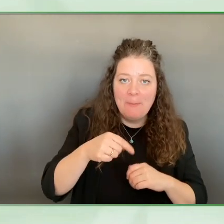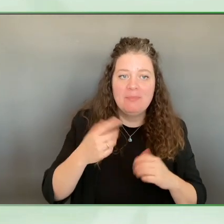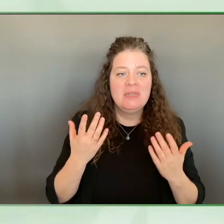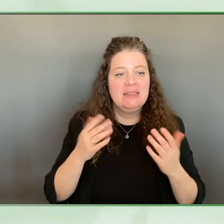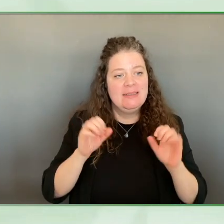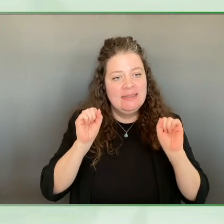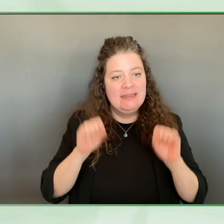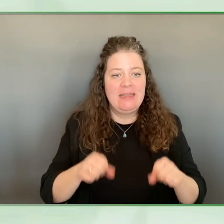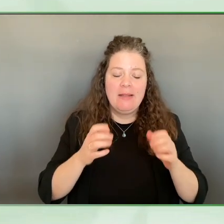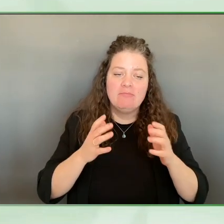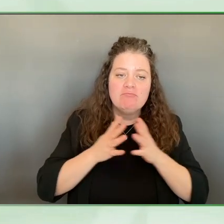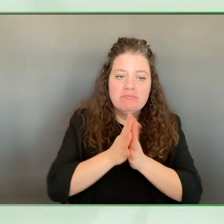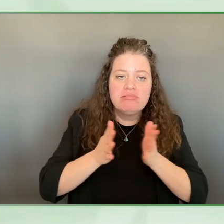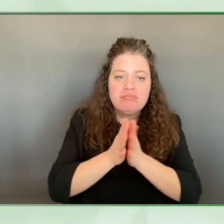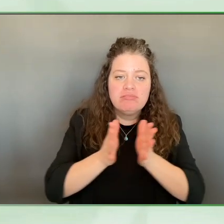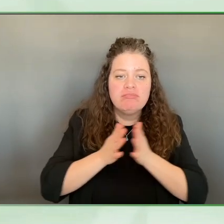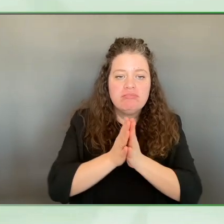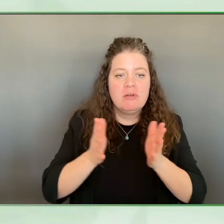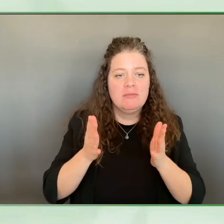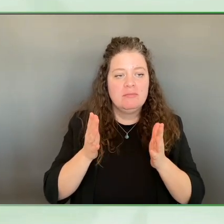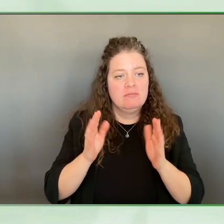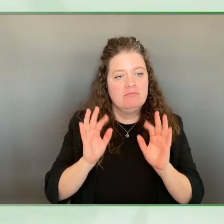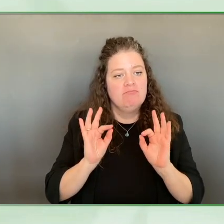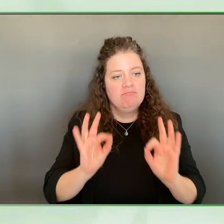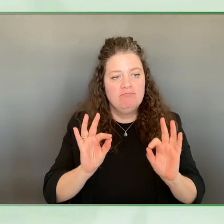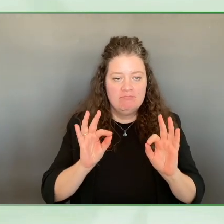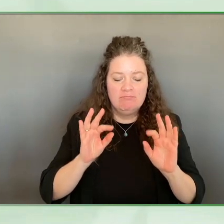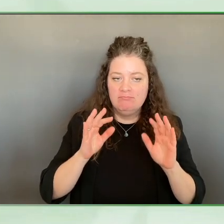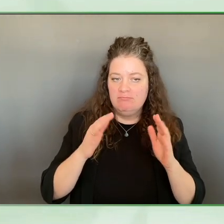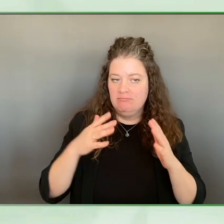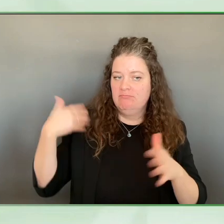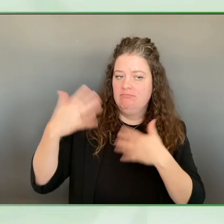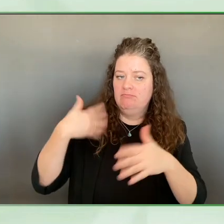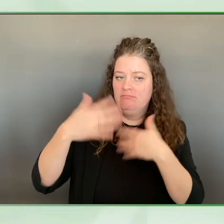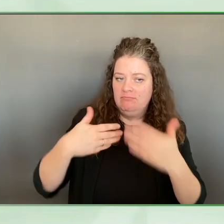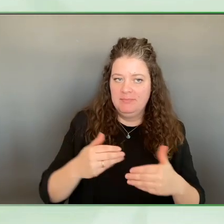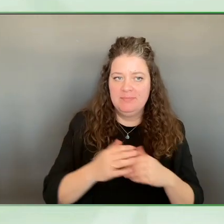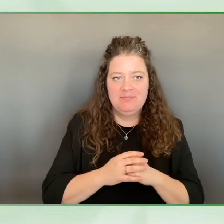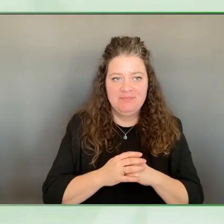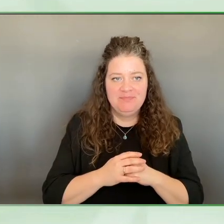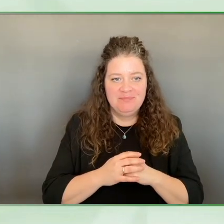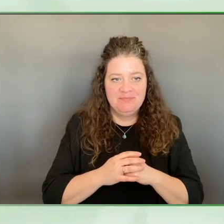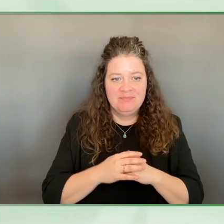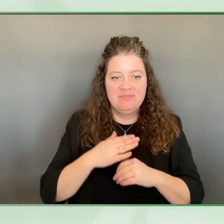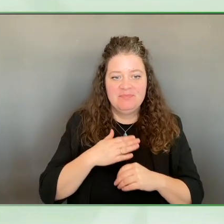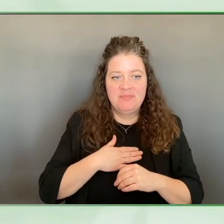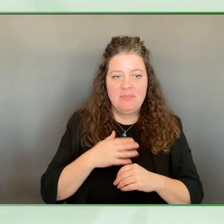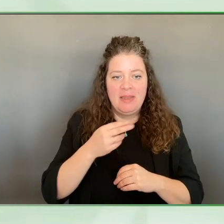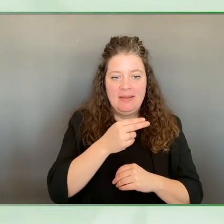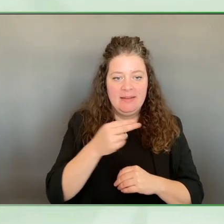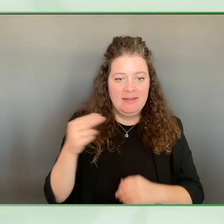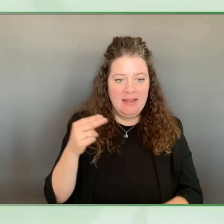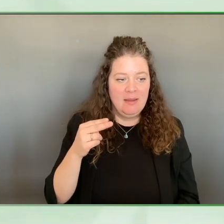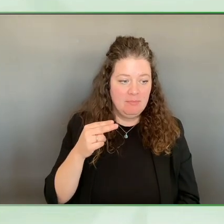wheelchair manufacturer. For a quick description, my name is Coleman Detembea from Kiara Assistive Tech in